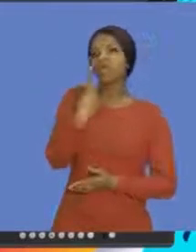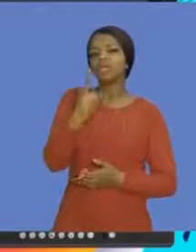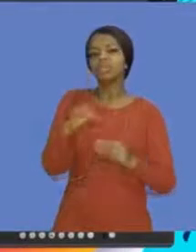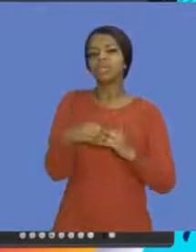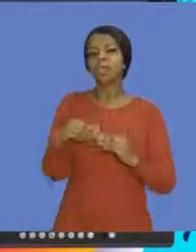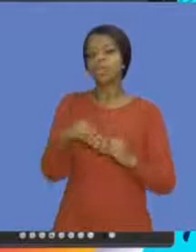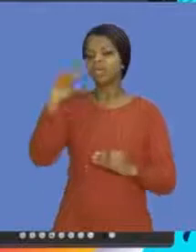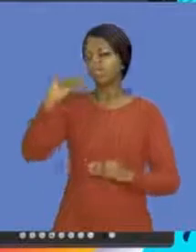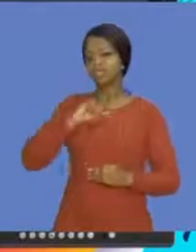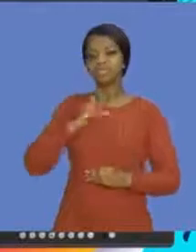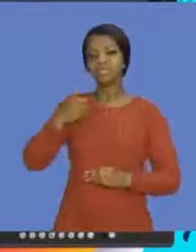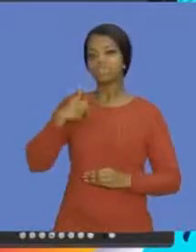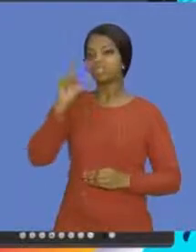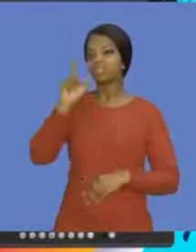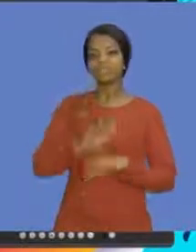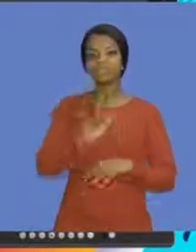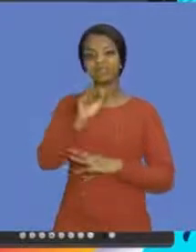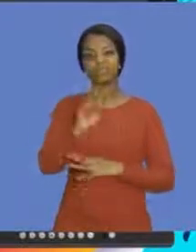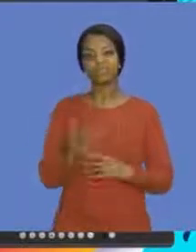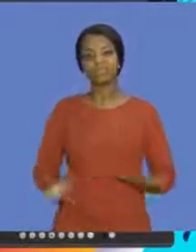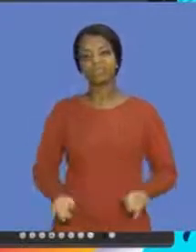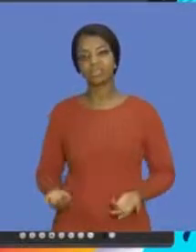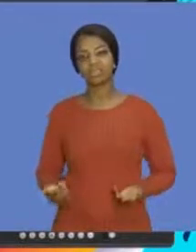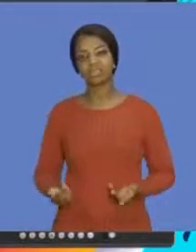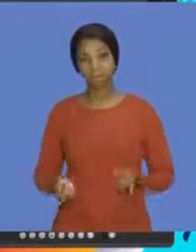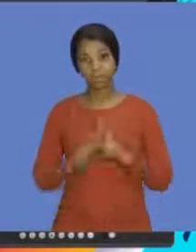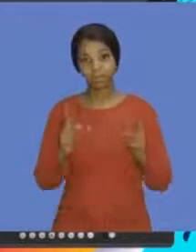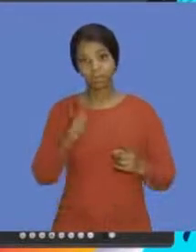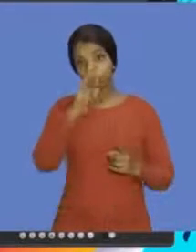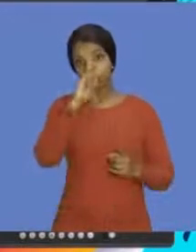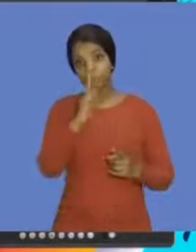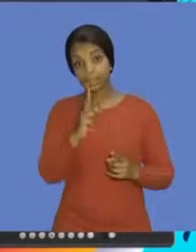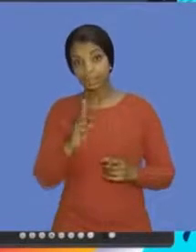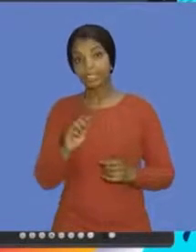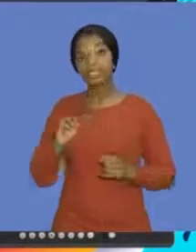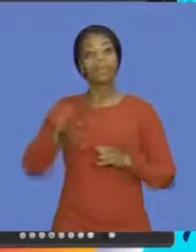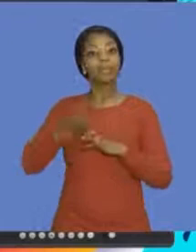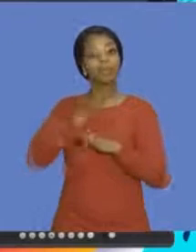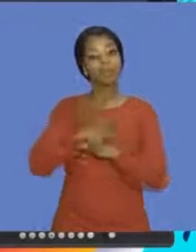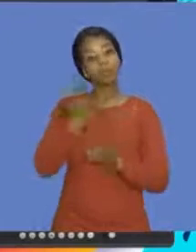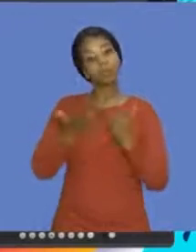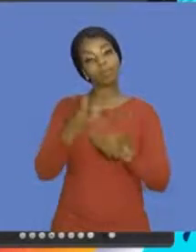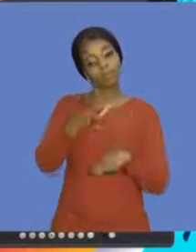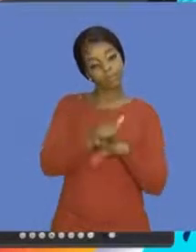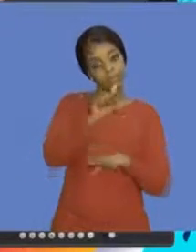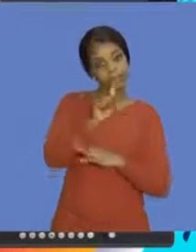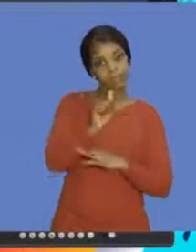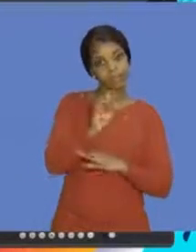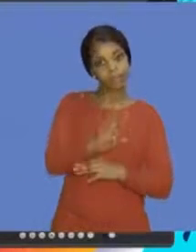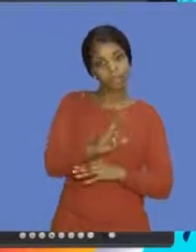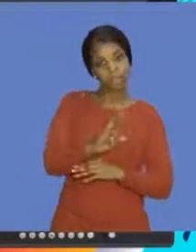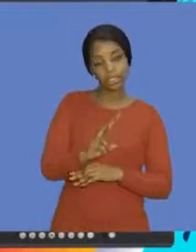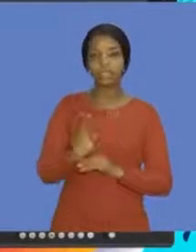our exchange rate. But you can see that everything is then a fluctuation, because it was first maybe 16